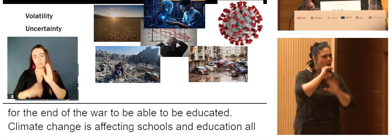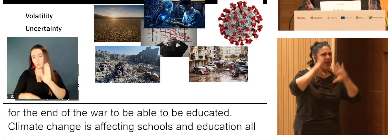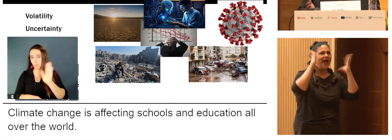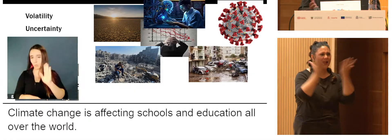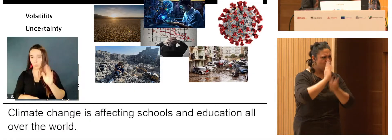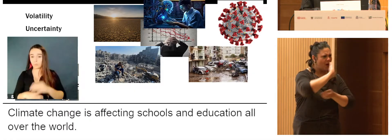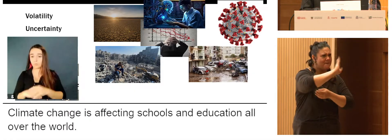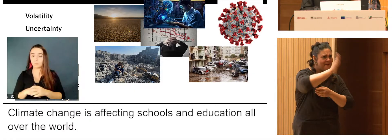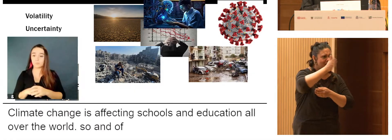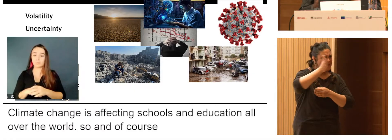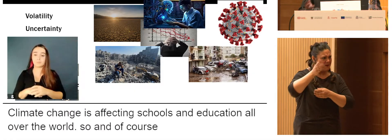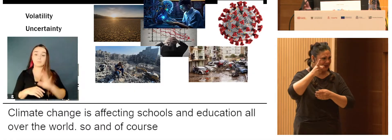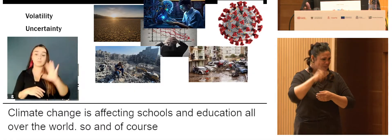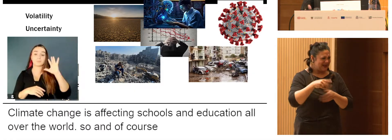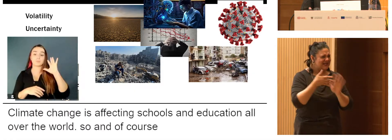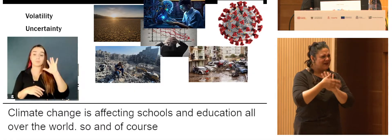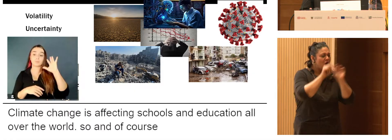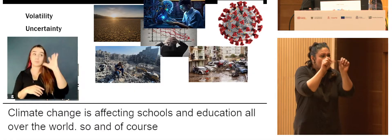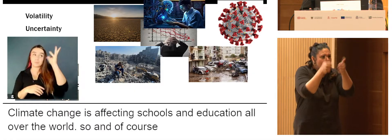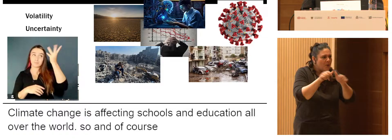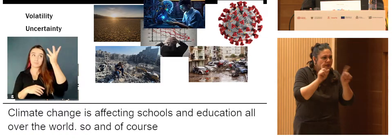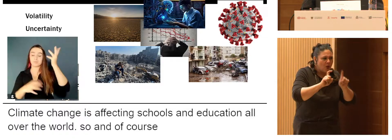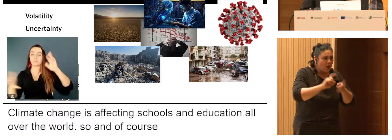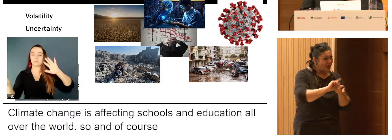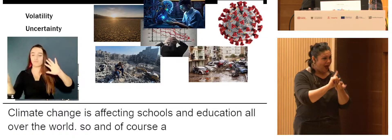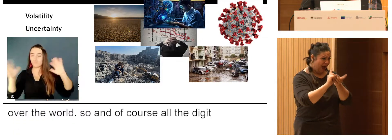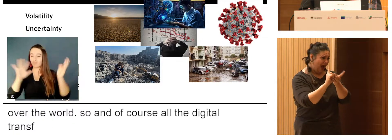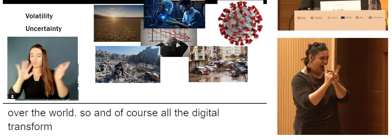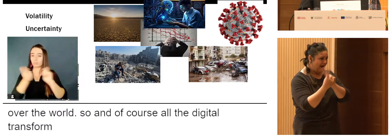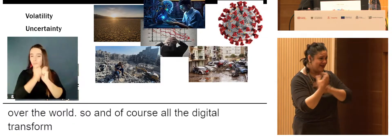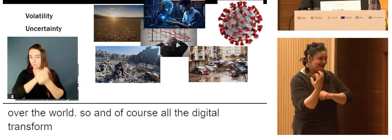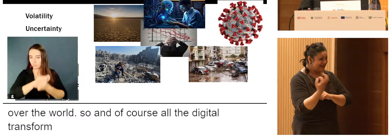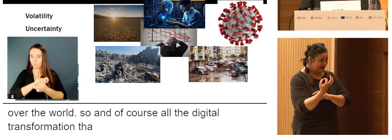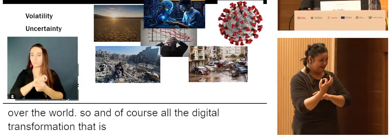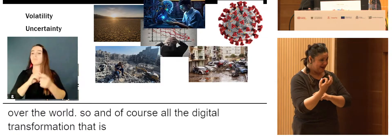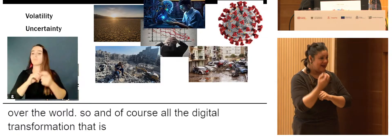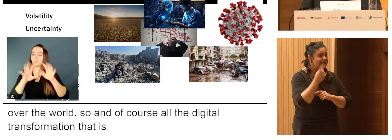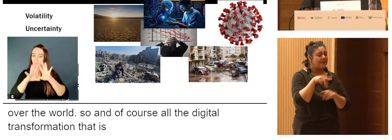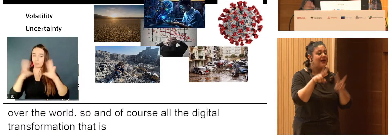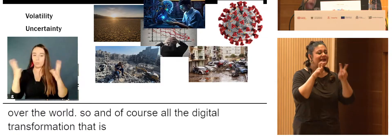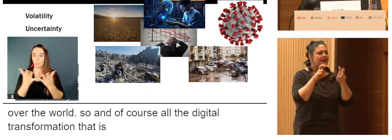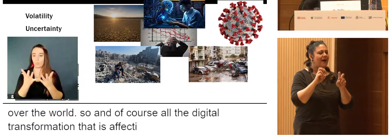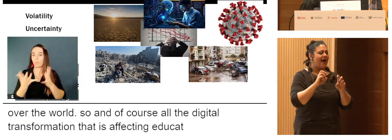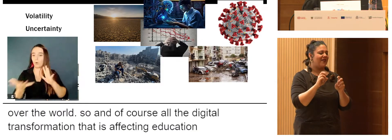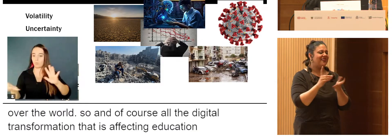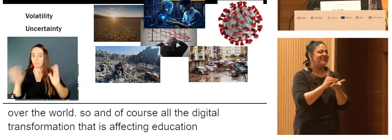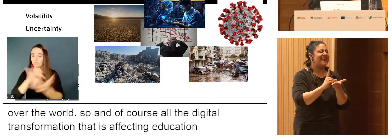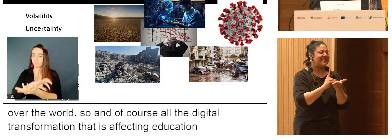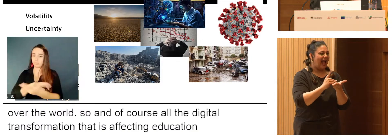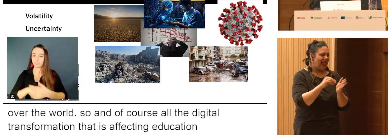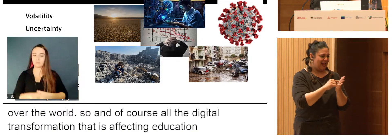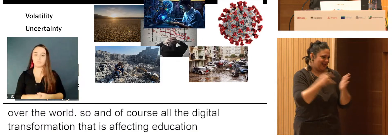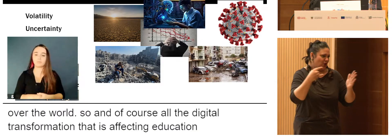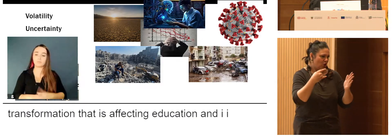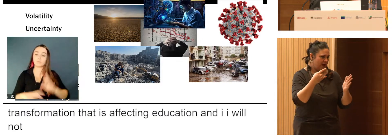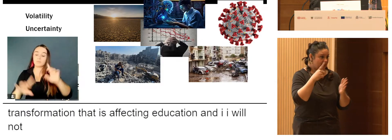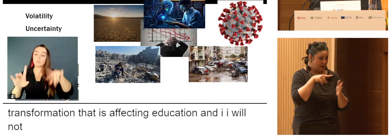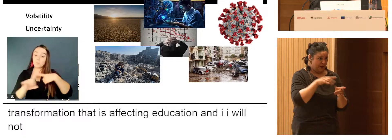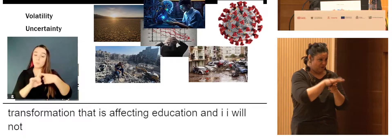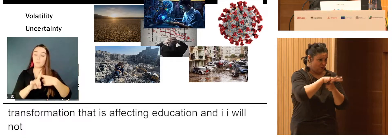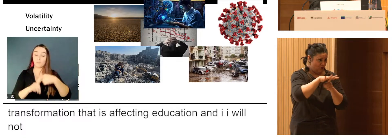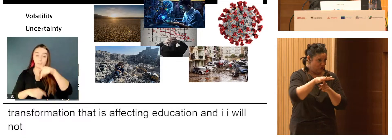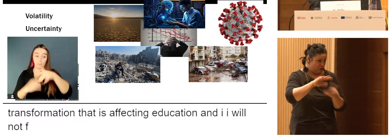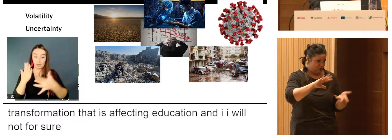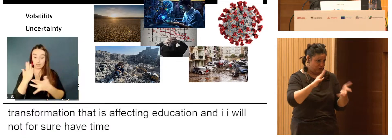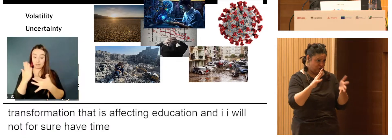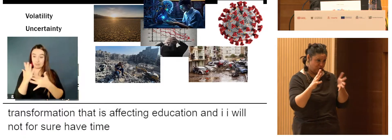And of course, all the digital transformation that is affecting education. And I will not for sure have time